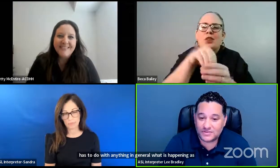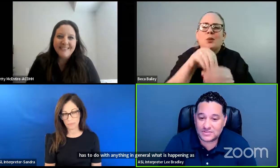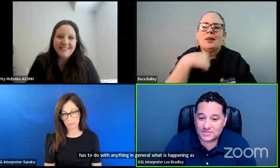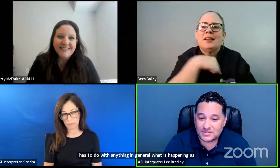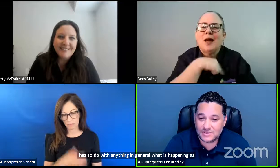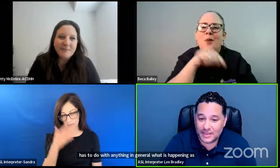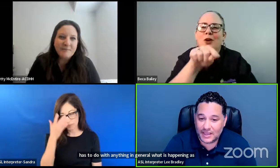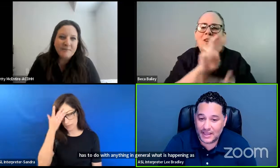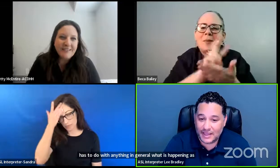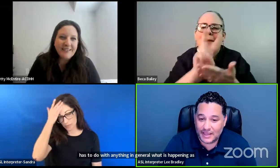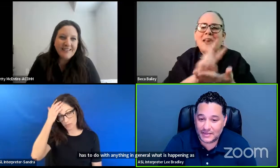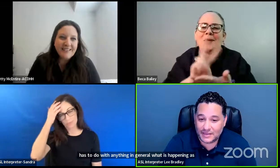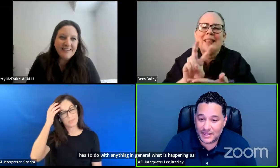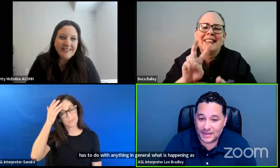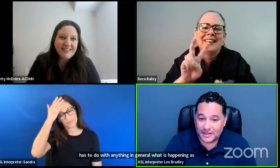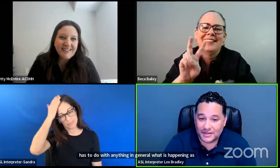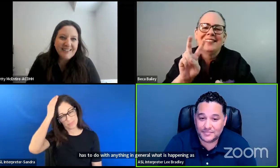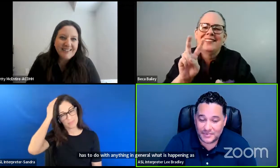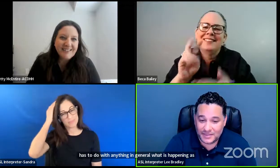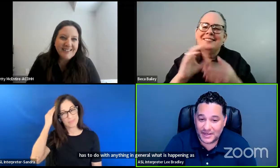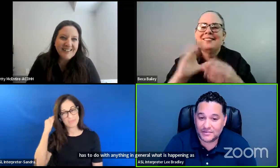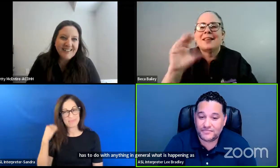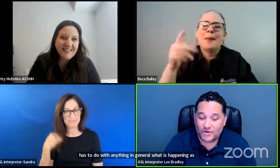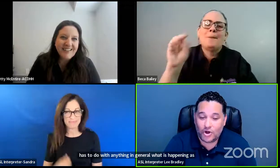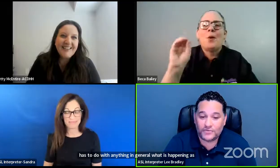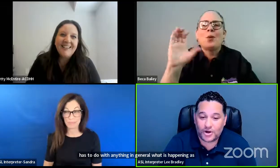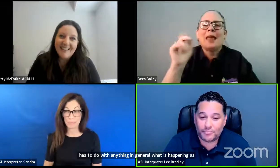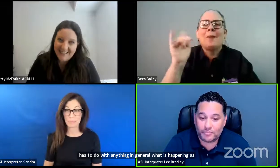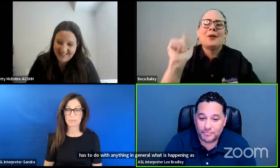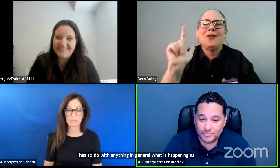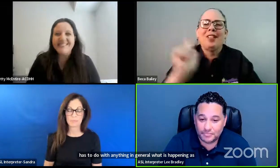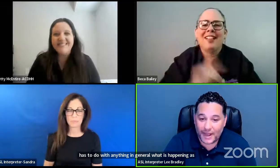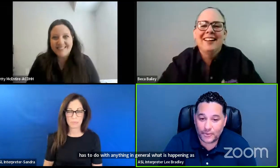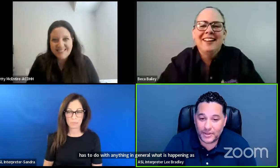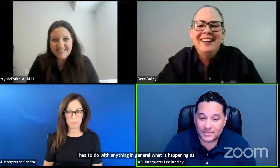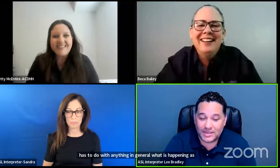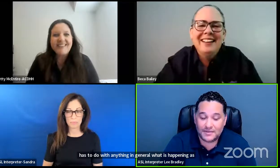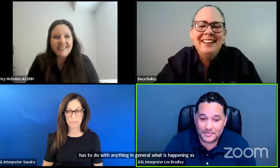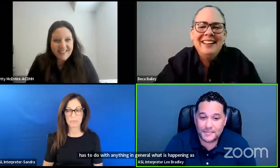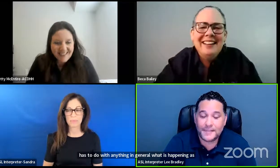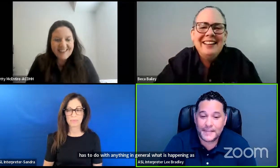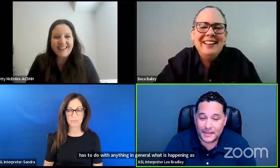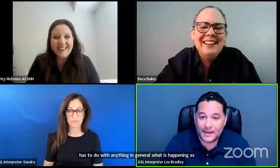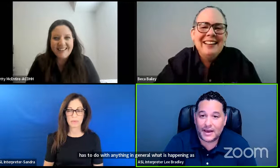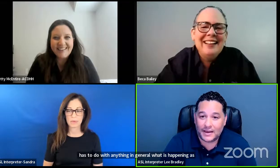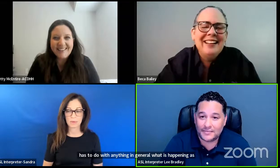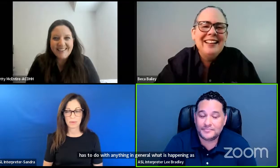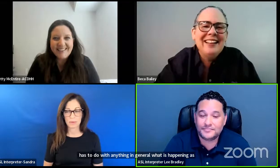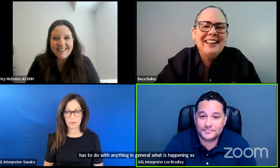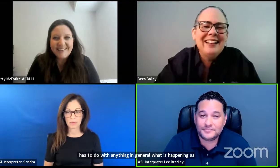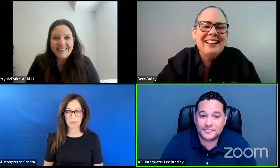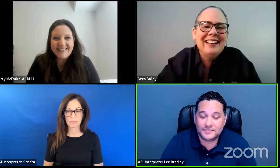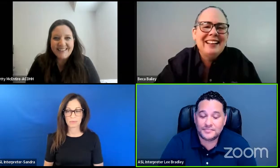our office, and get involved in our biweekly